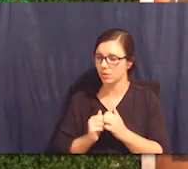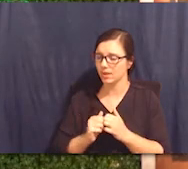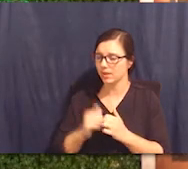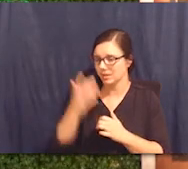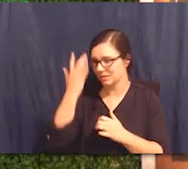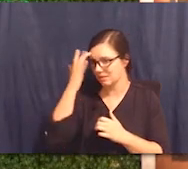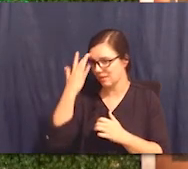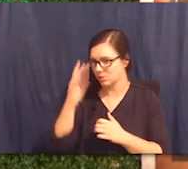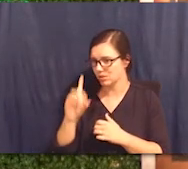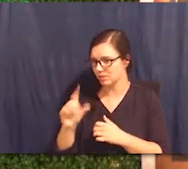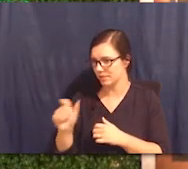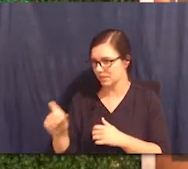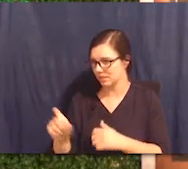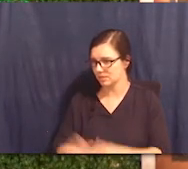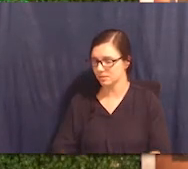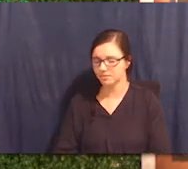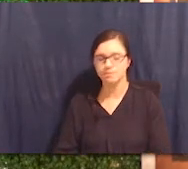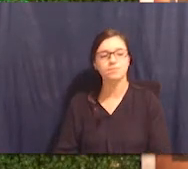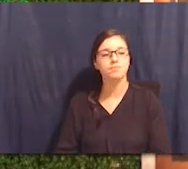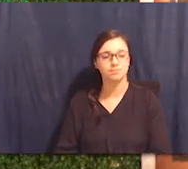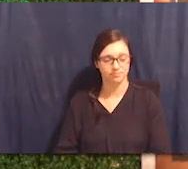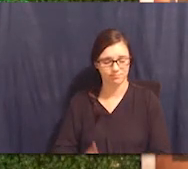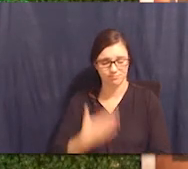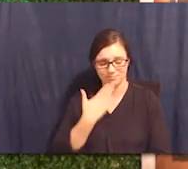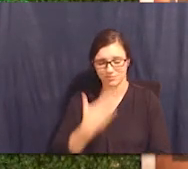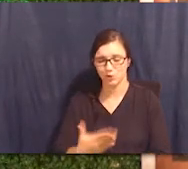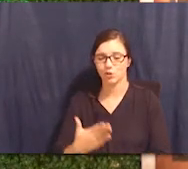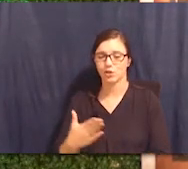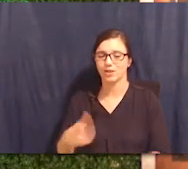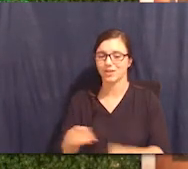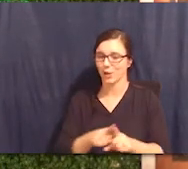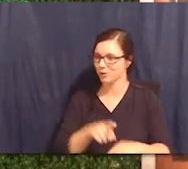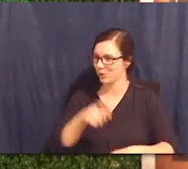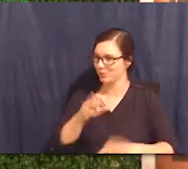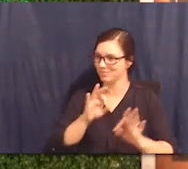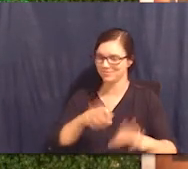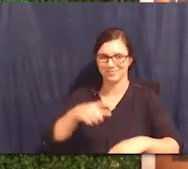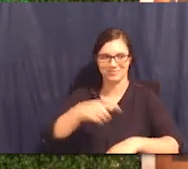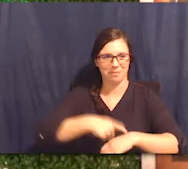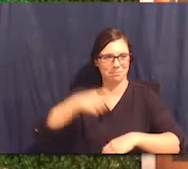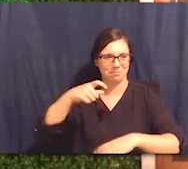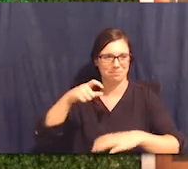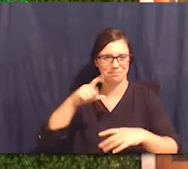with intellectual disabilities? That's a really good and also timely question.